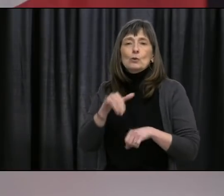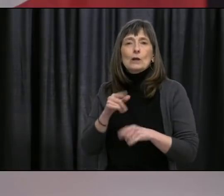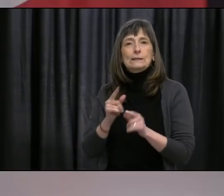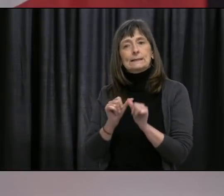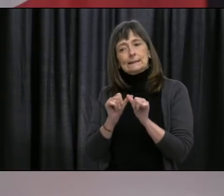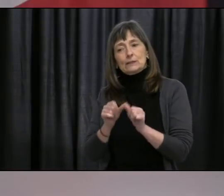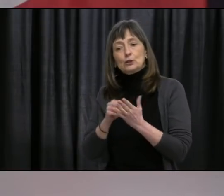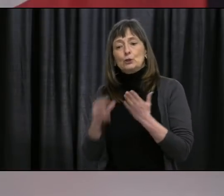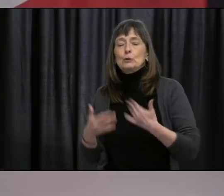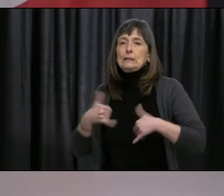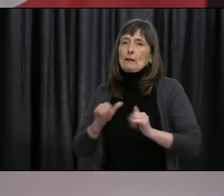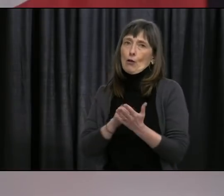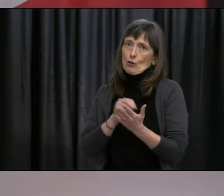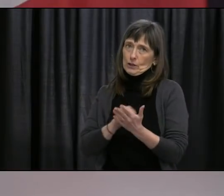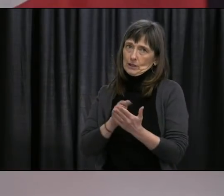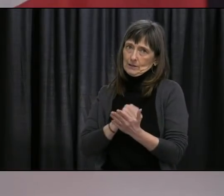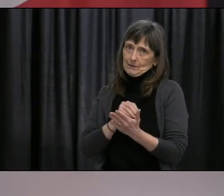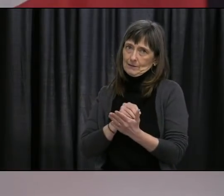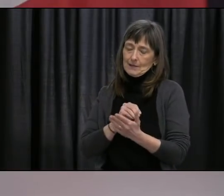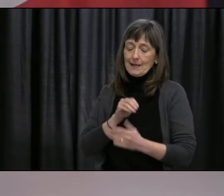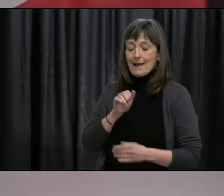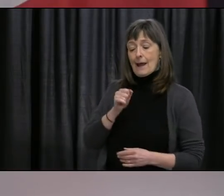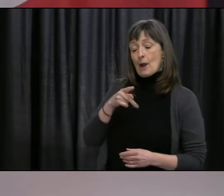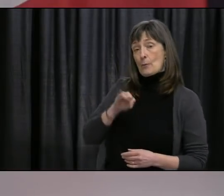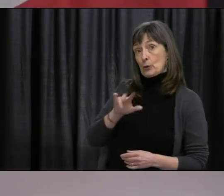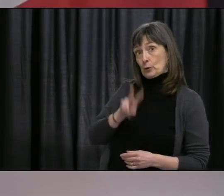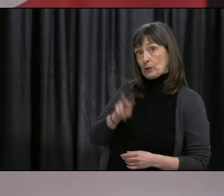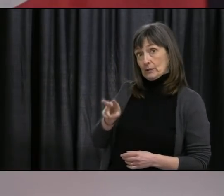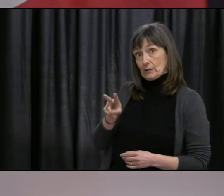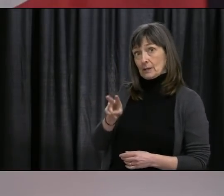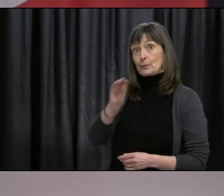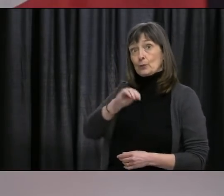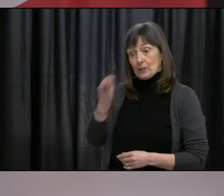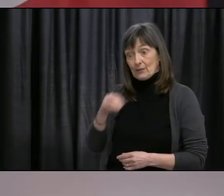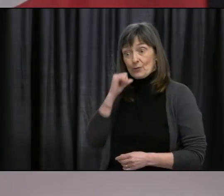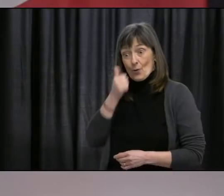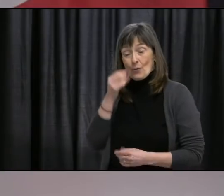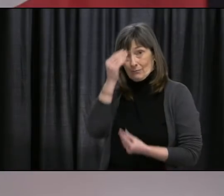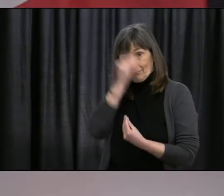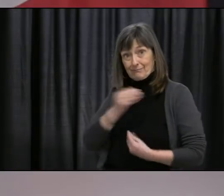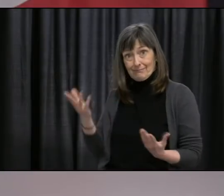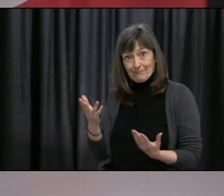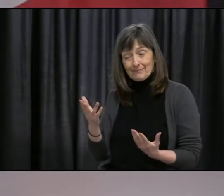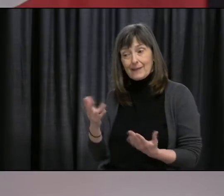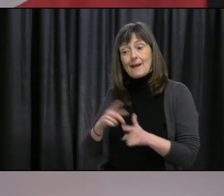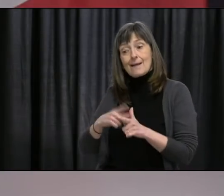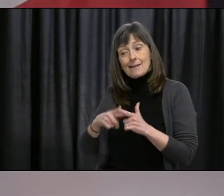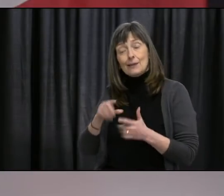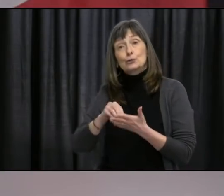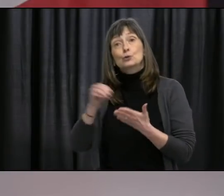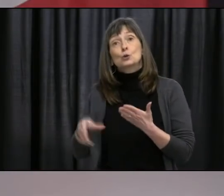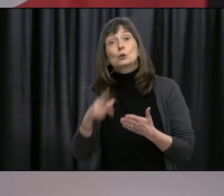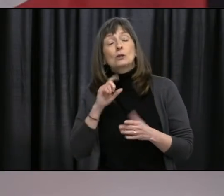And as I mentioned yesterday, the marks on April the 22nd will be the marks, and then students